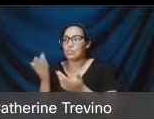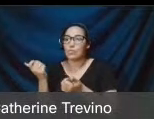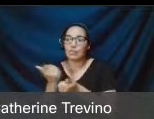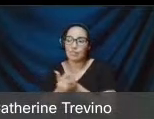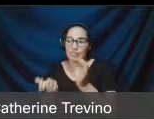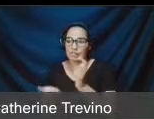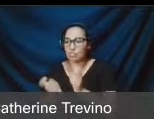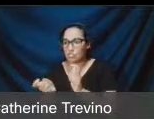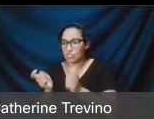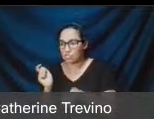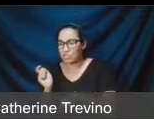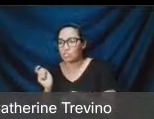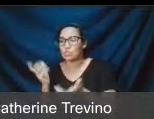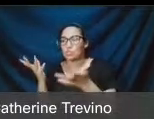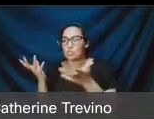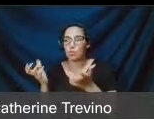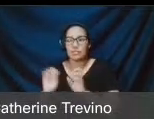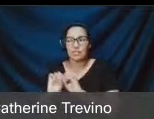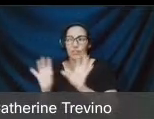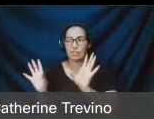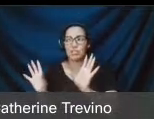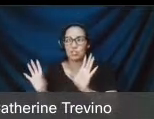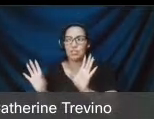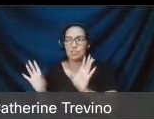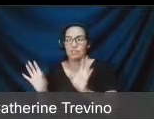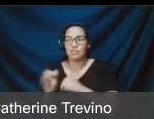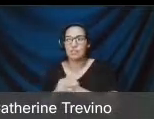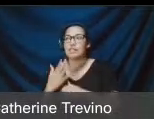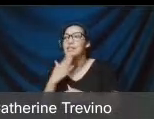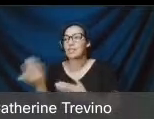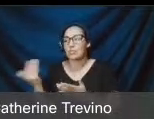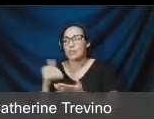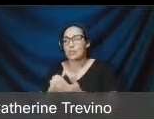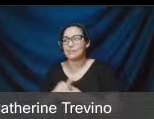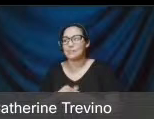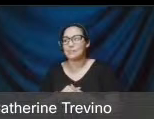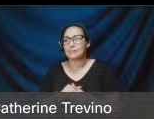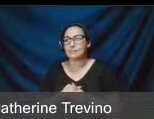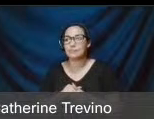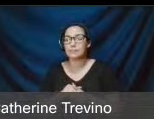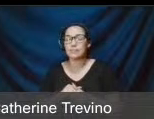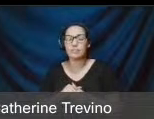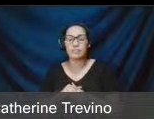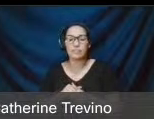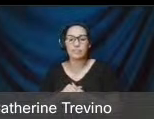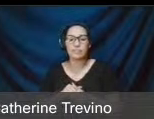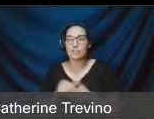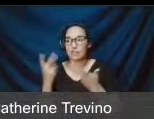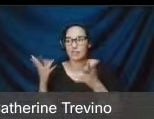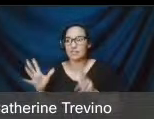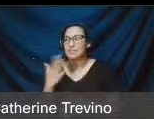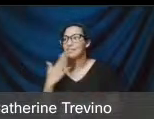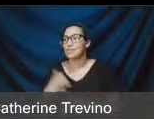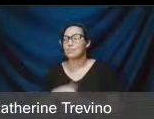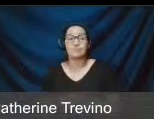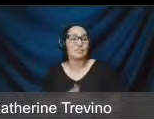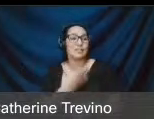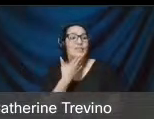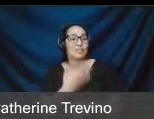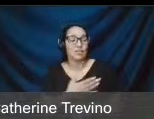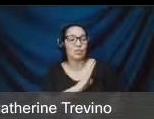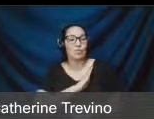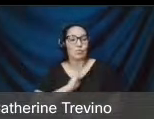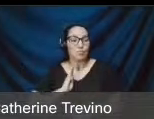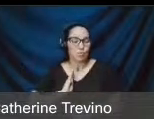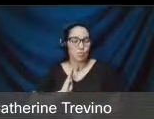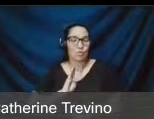So I just wanted to get clarification on that. Thank you again, all of you. That's it. Thanks, Mrs. Thank you, Board Member